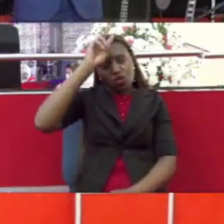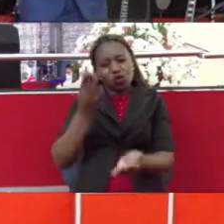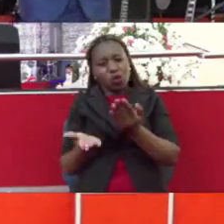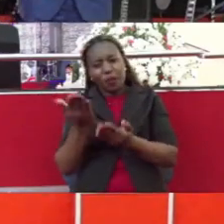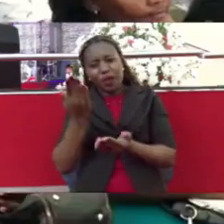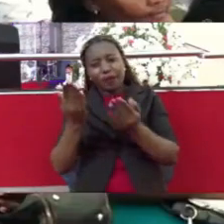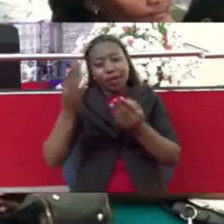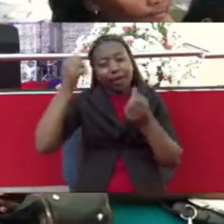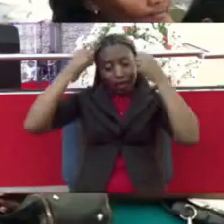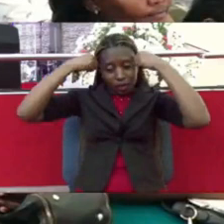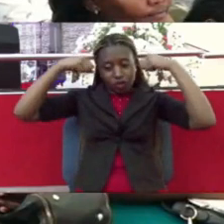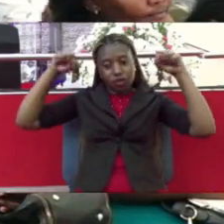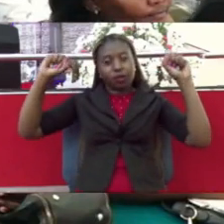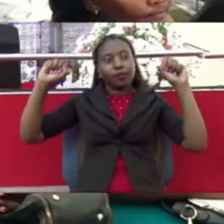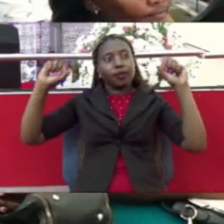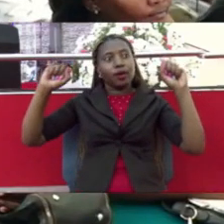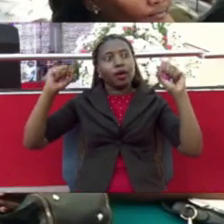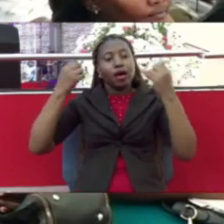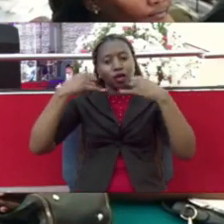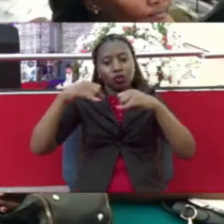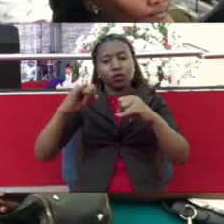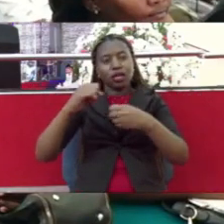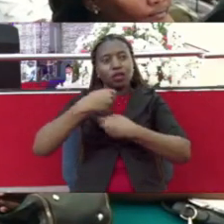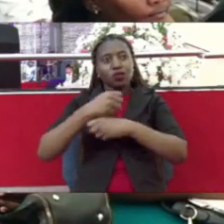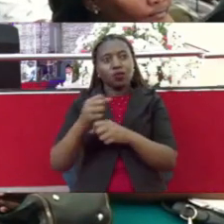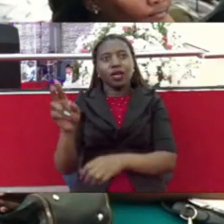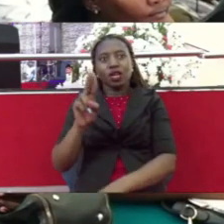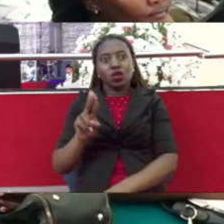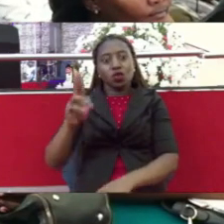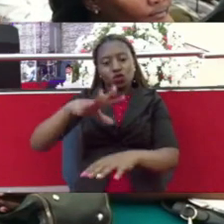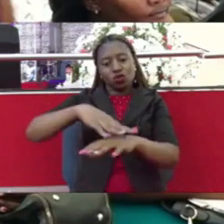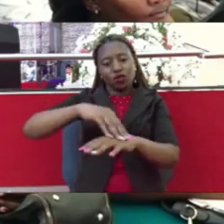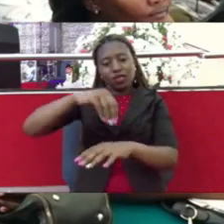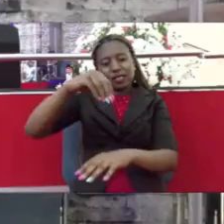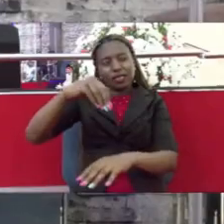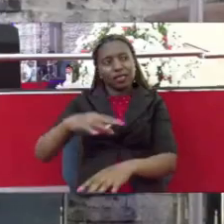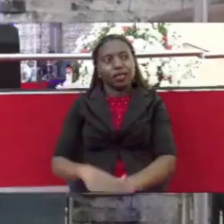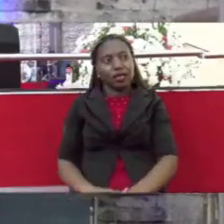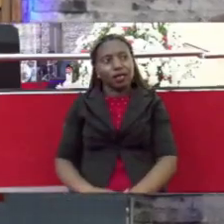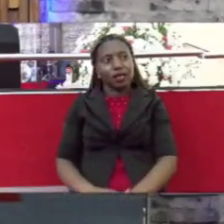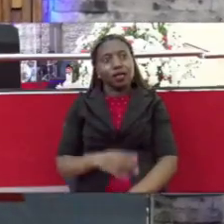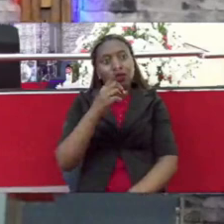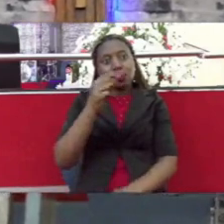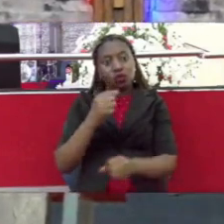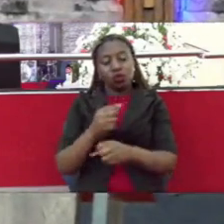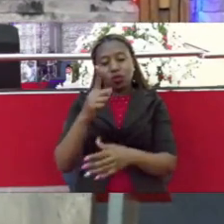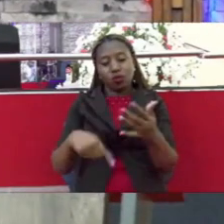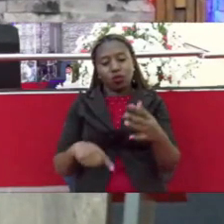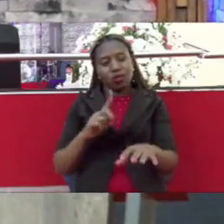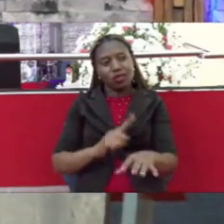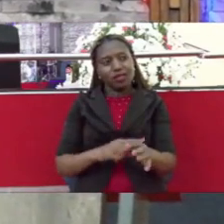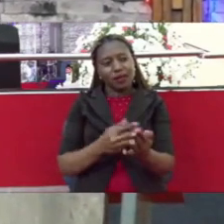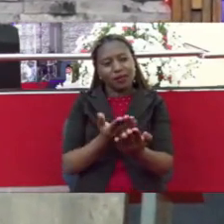kondoo, and you'd like to make use of that skin, na ungalipenda kutumia ile ngozi. So what you do when it's wet, wakati